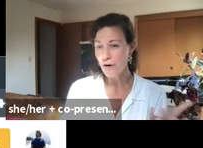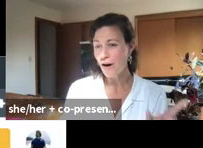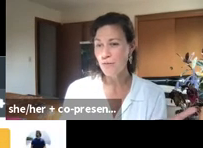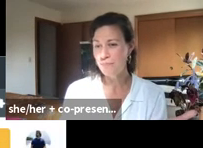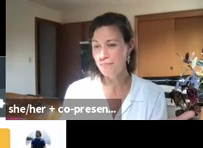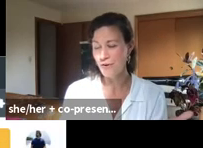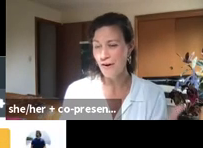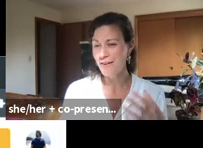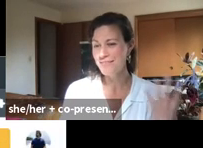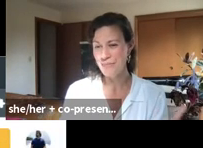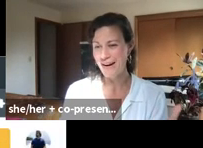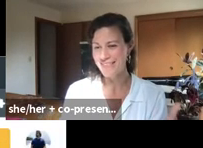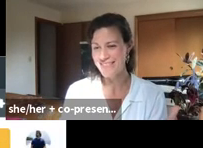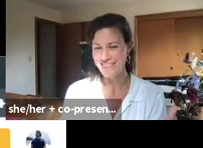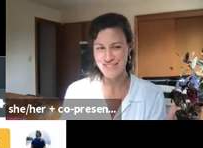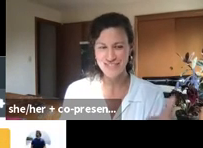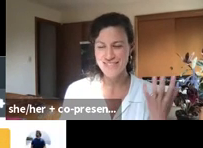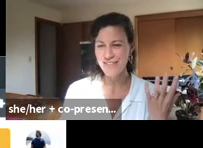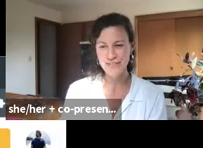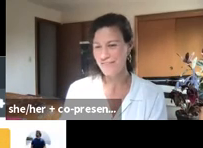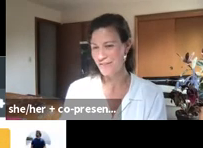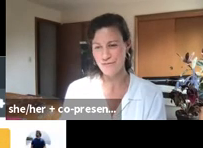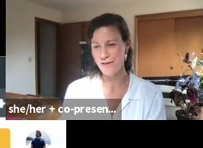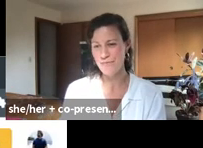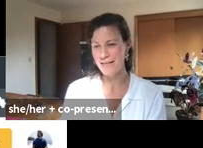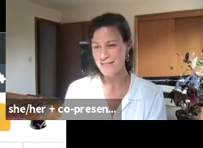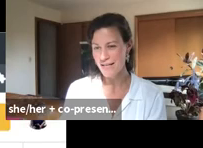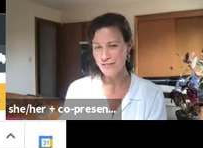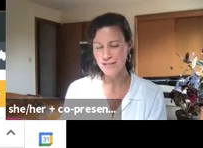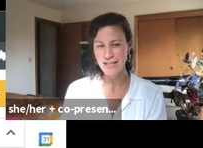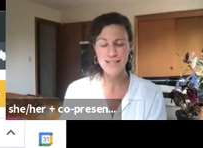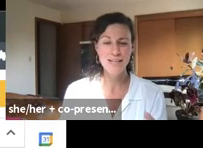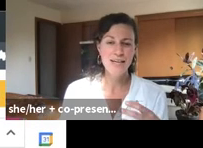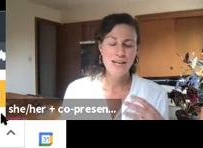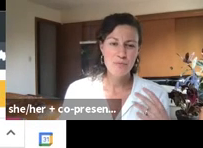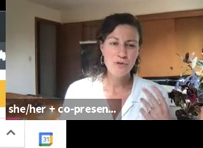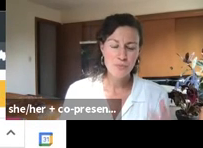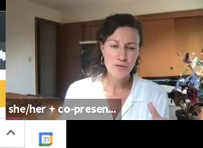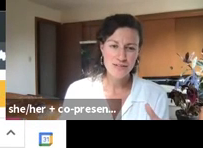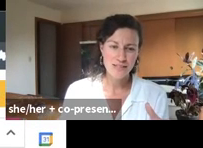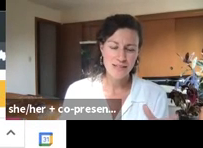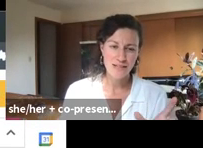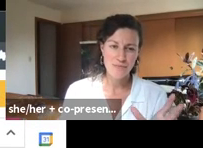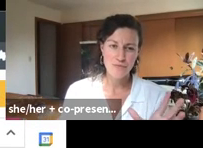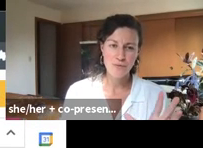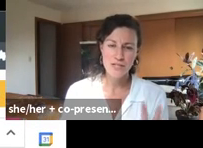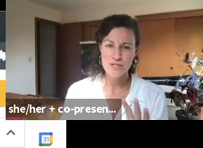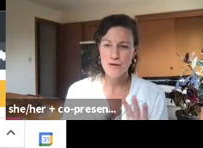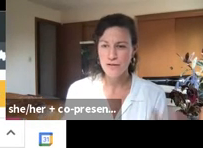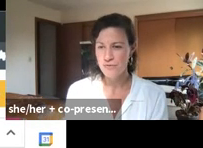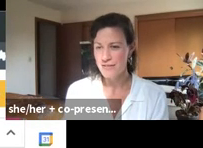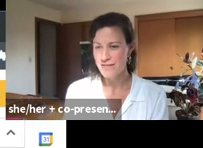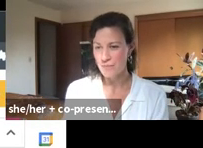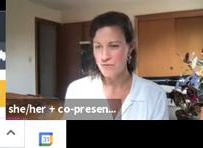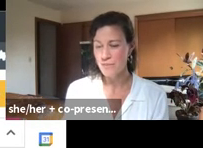now we're all behind the scenes. You can see what our remaining slides look like. But more importantly, we want to just